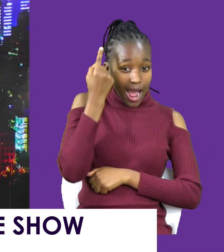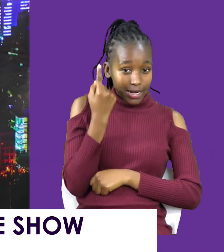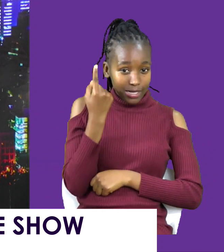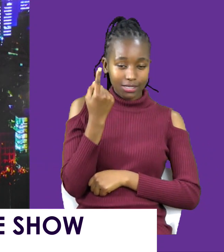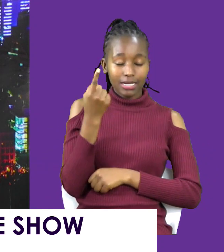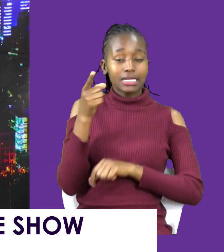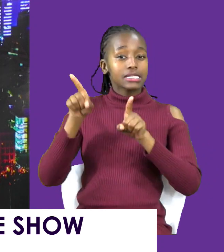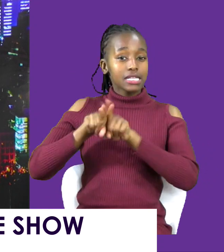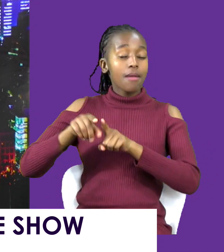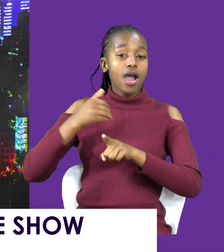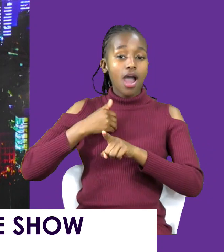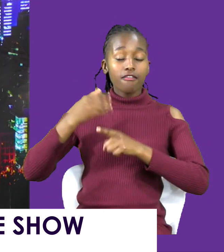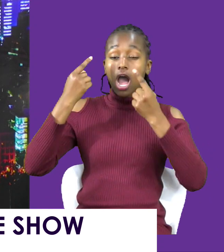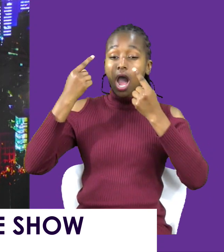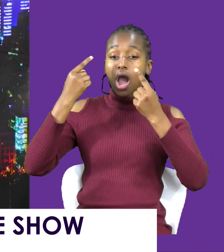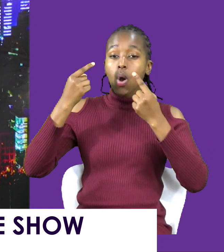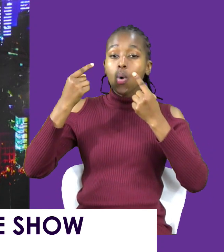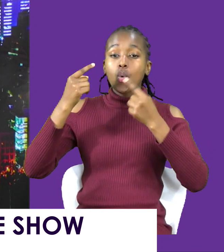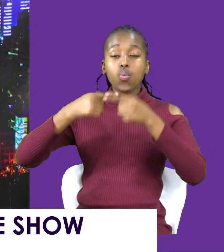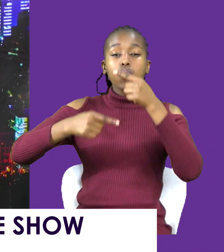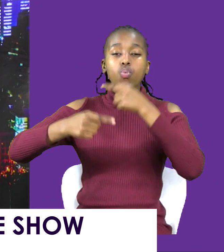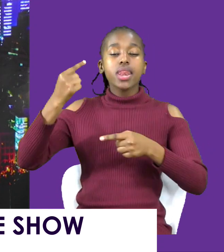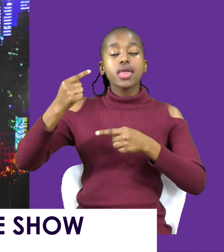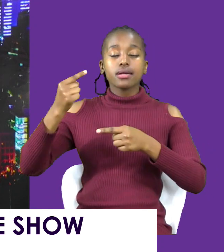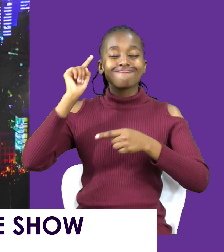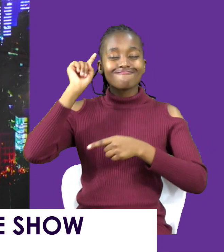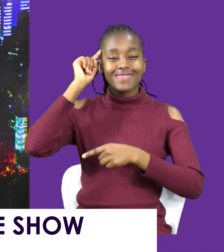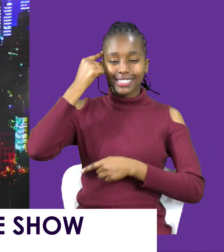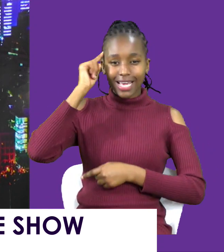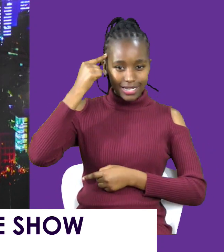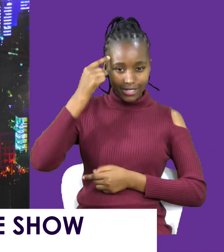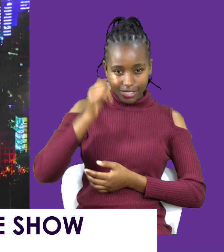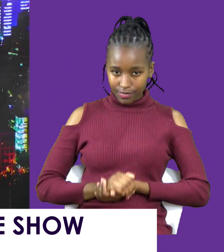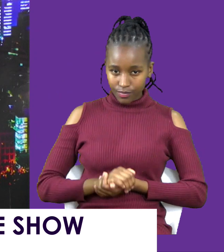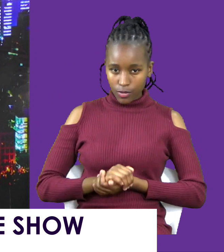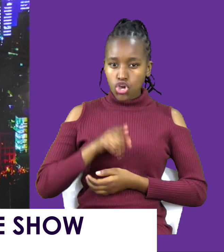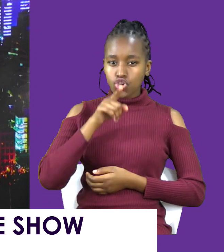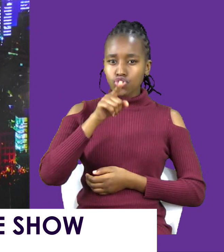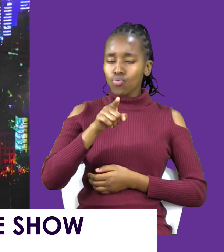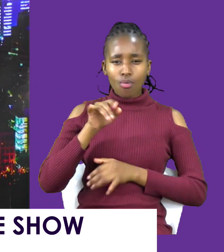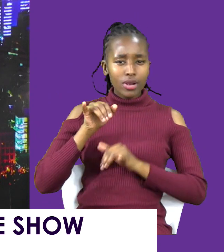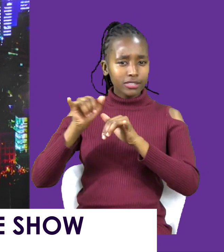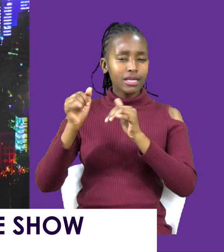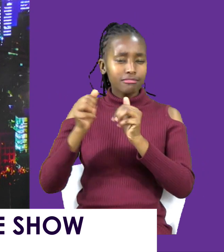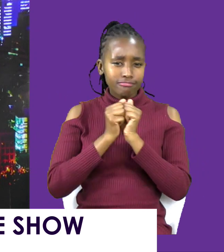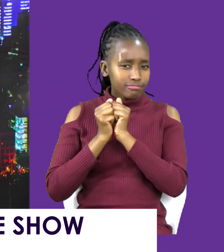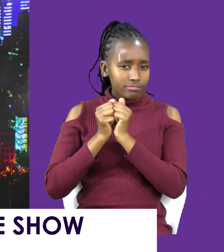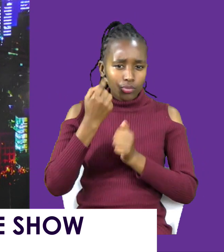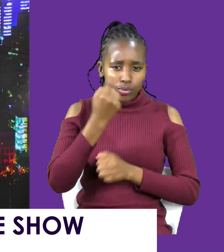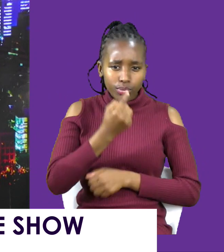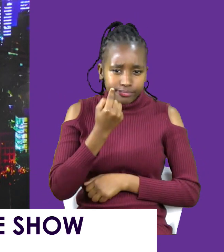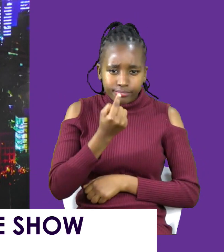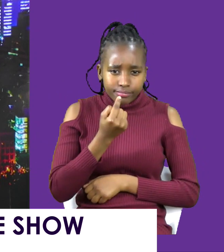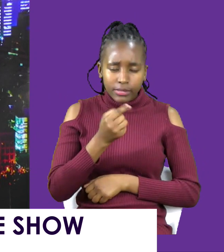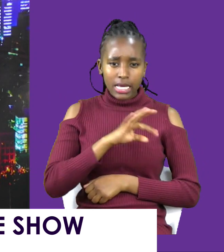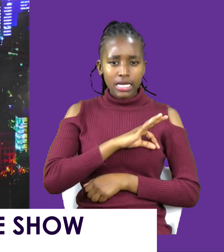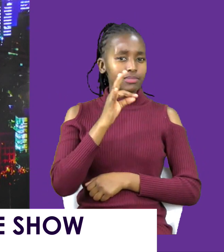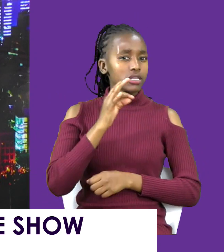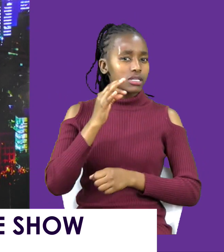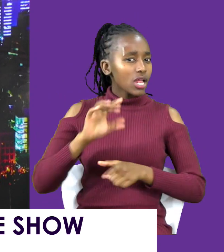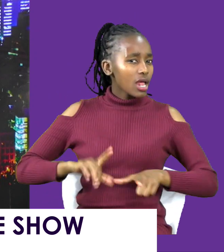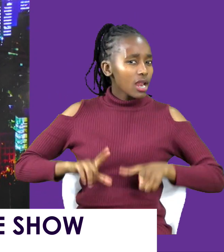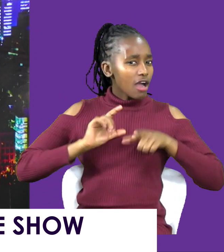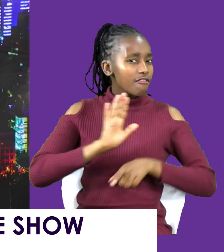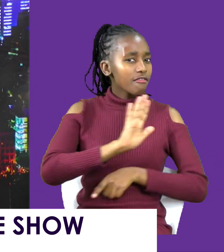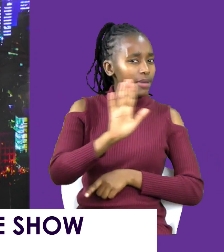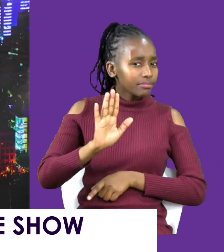mentality. Who are you flocking with? Who are you flocking with spiritually, just in case you are religious?